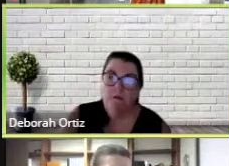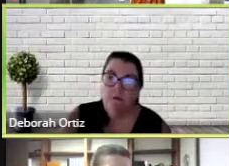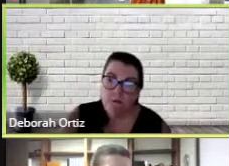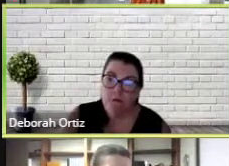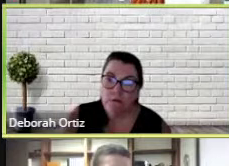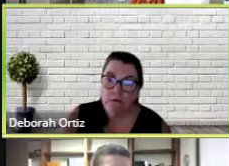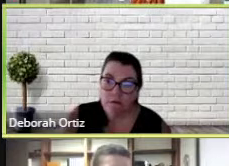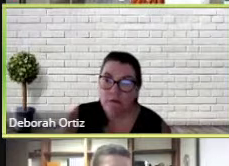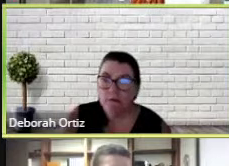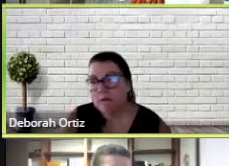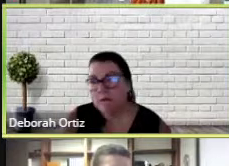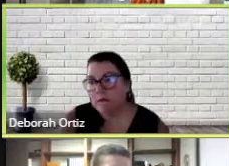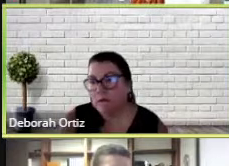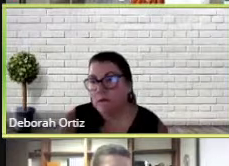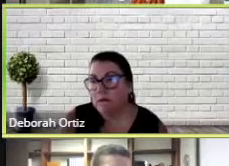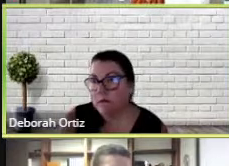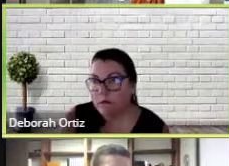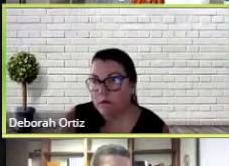mandate. And